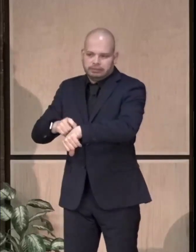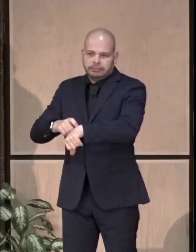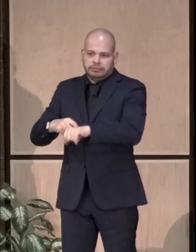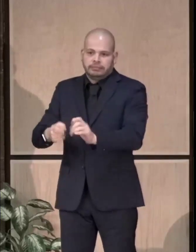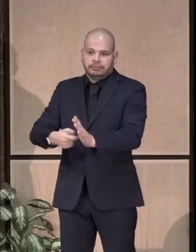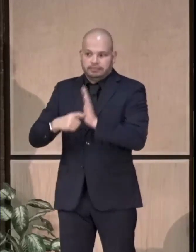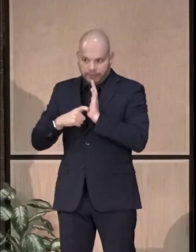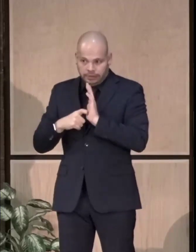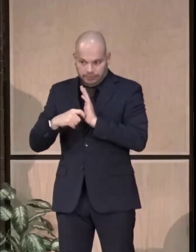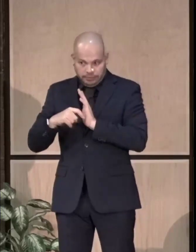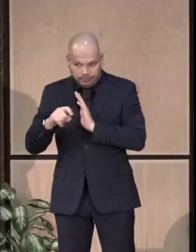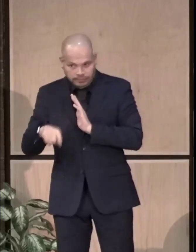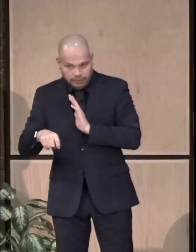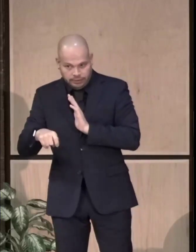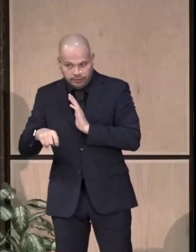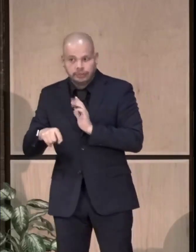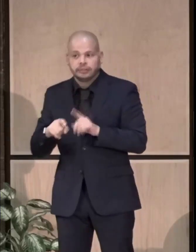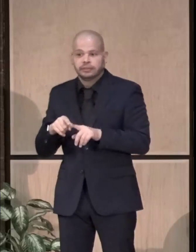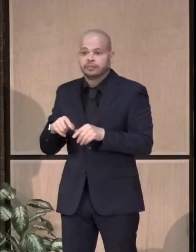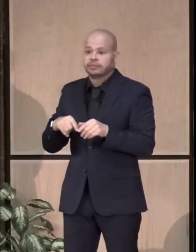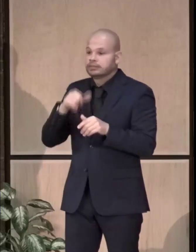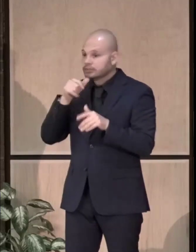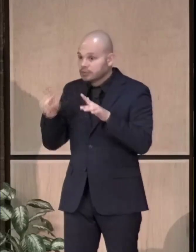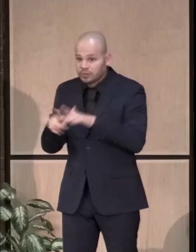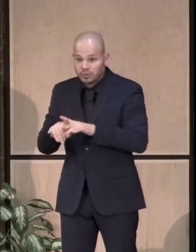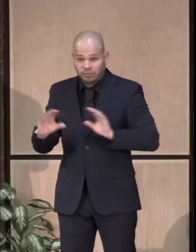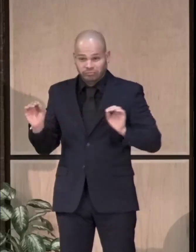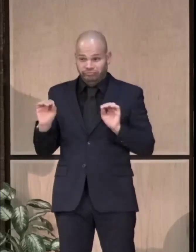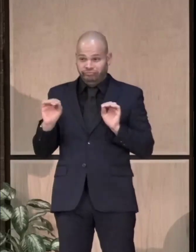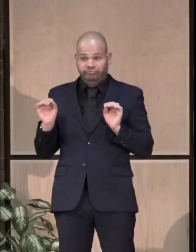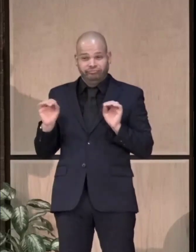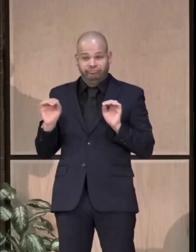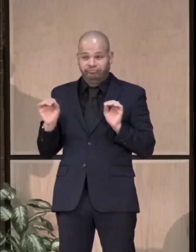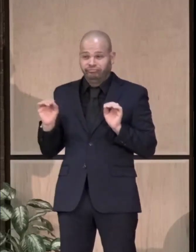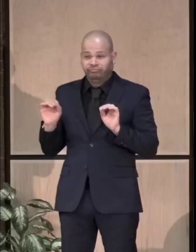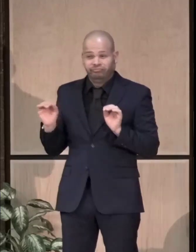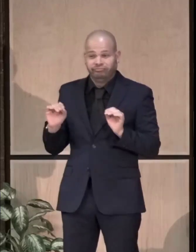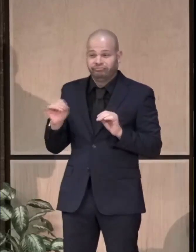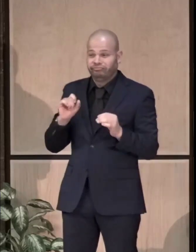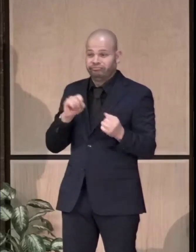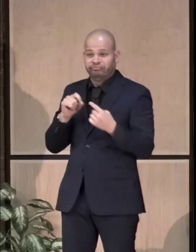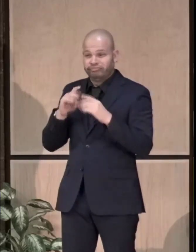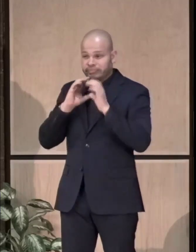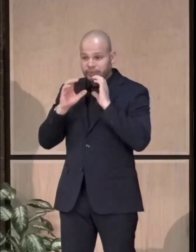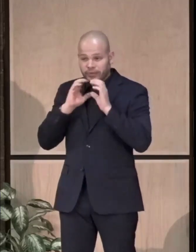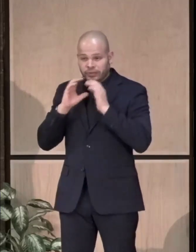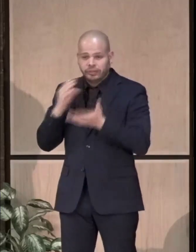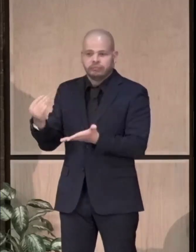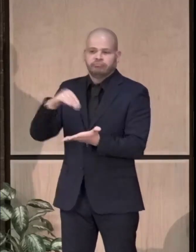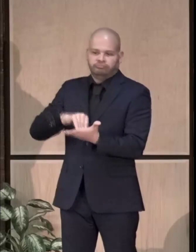that so if someone did not show up, they would be marked down as a U. And as the